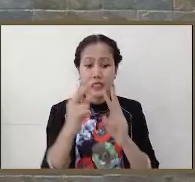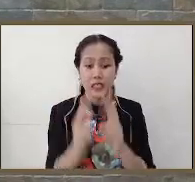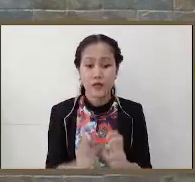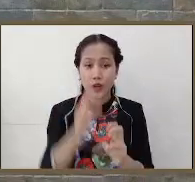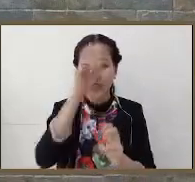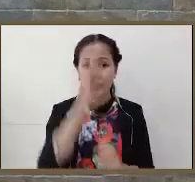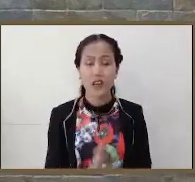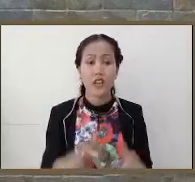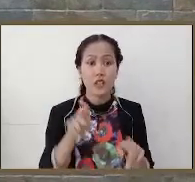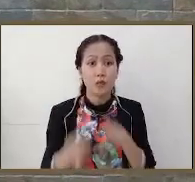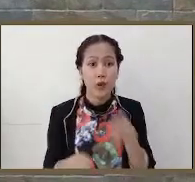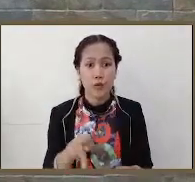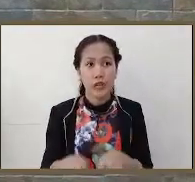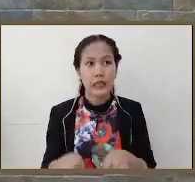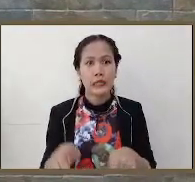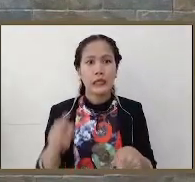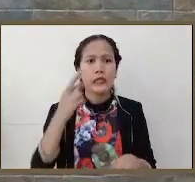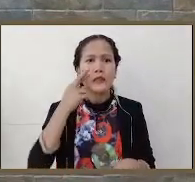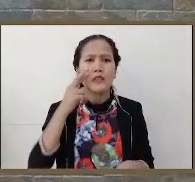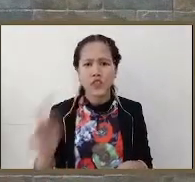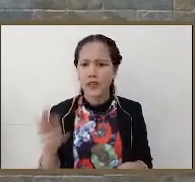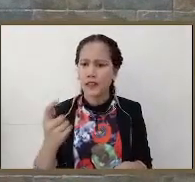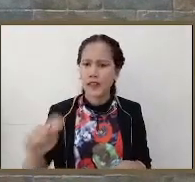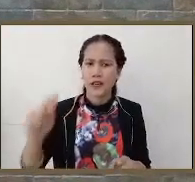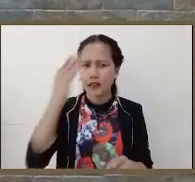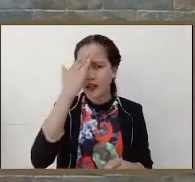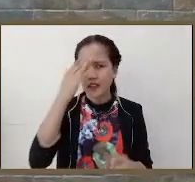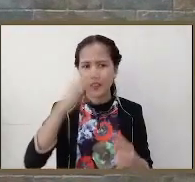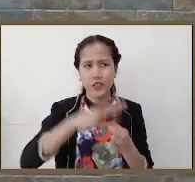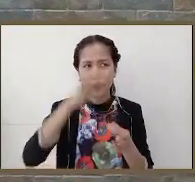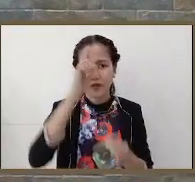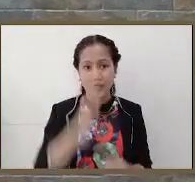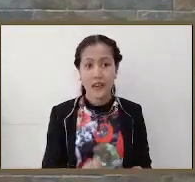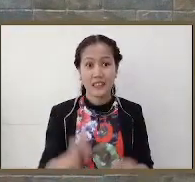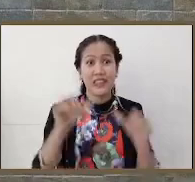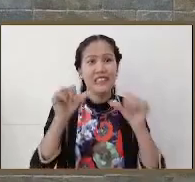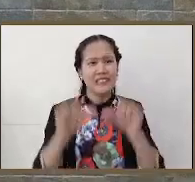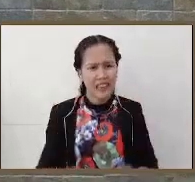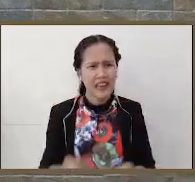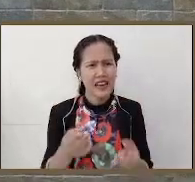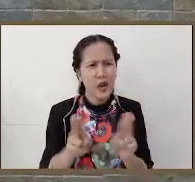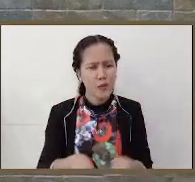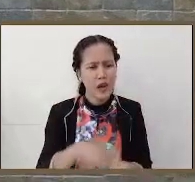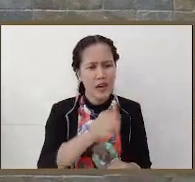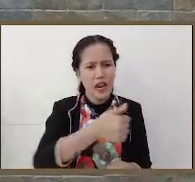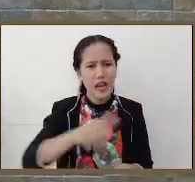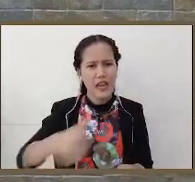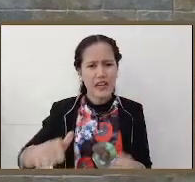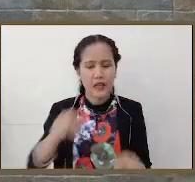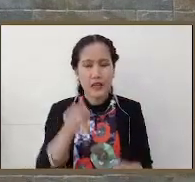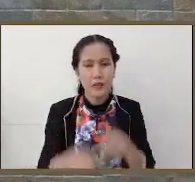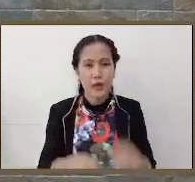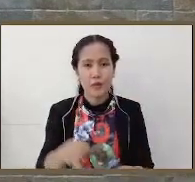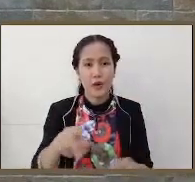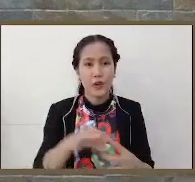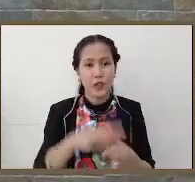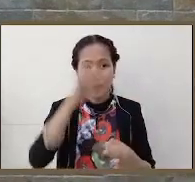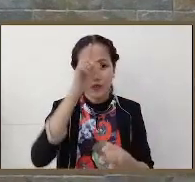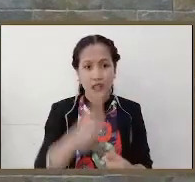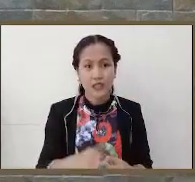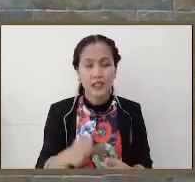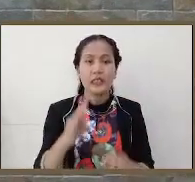people can reject the knowledge of God. It can happen to any people of God, to any